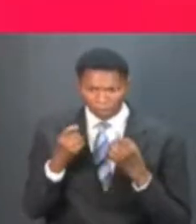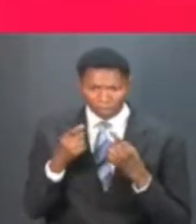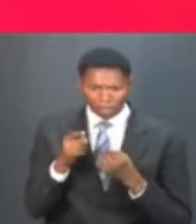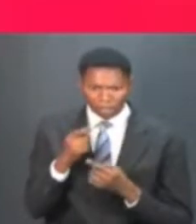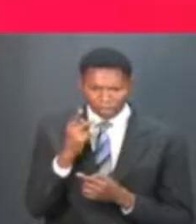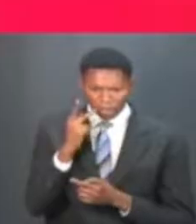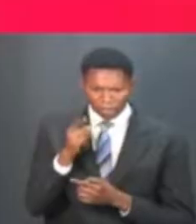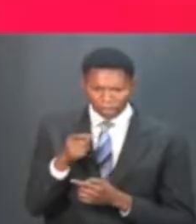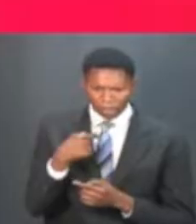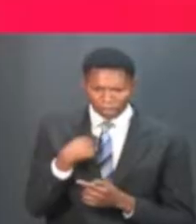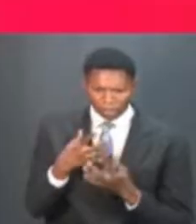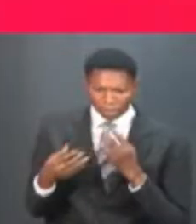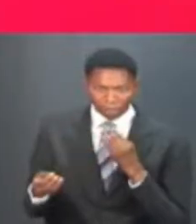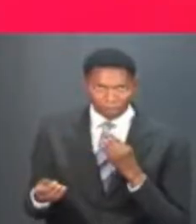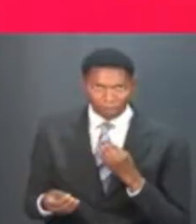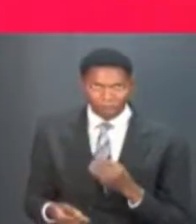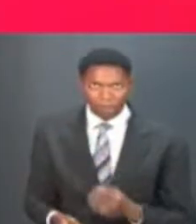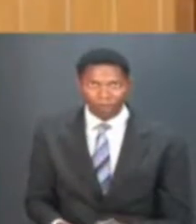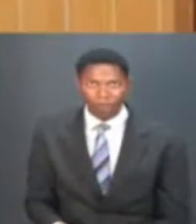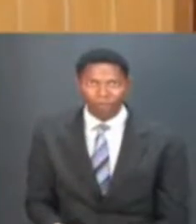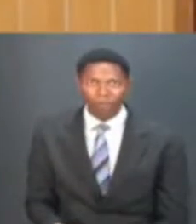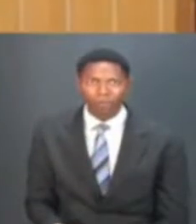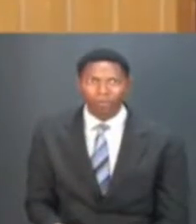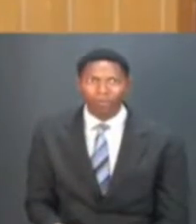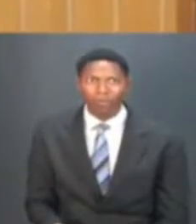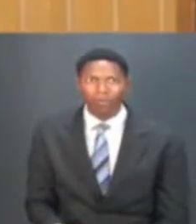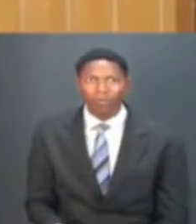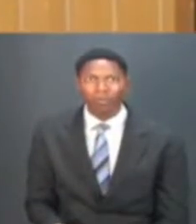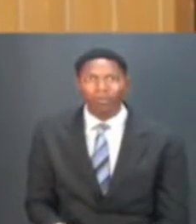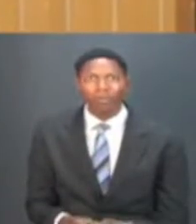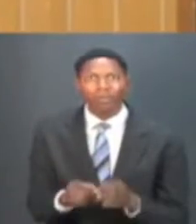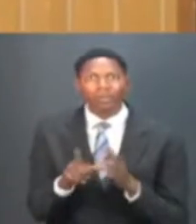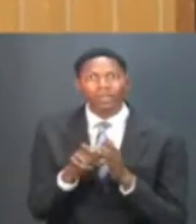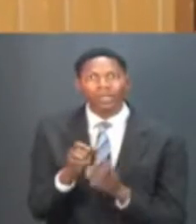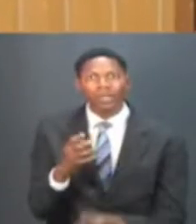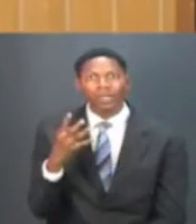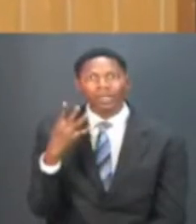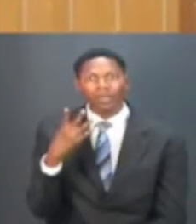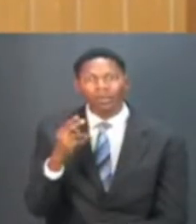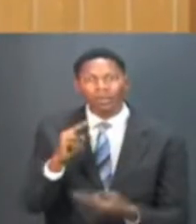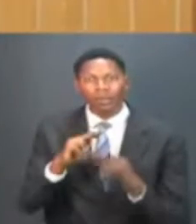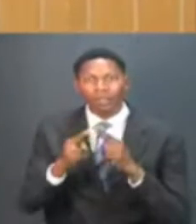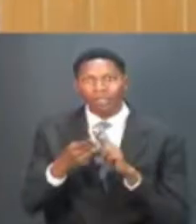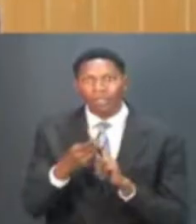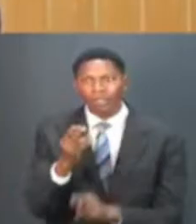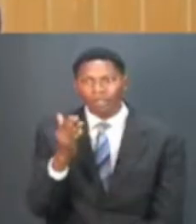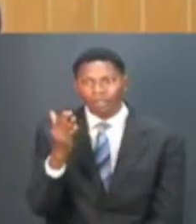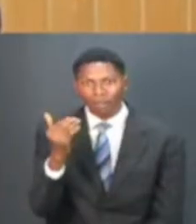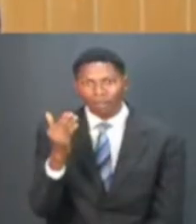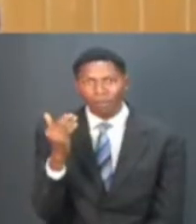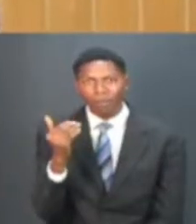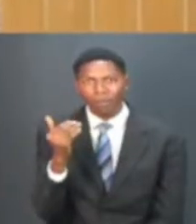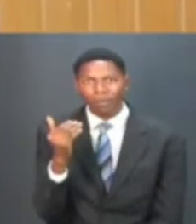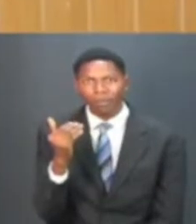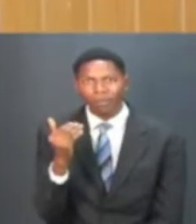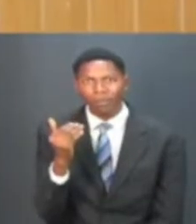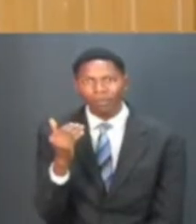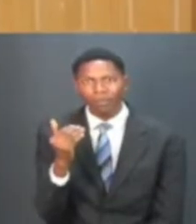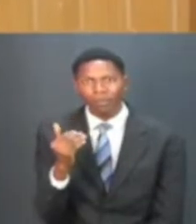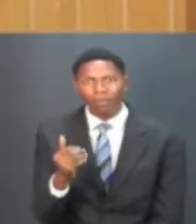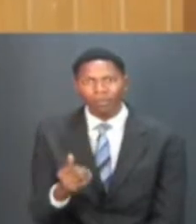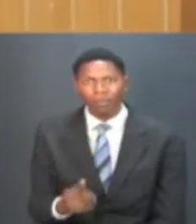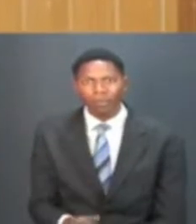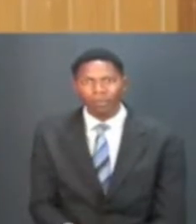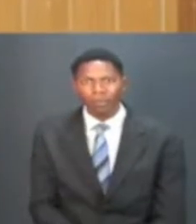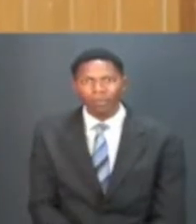been marked absent. That is item 4, number 15. Number 15, yes, please. Yes, not